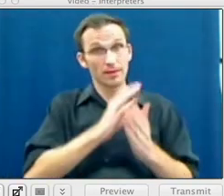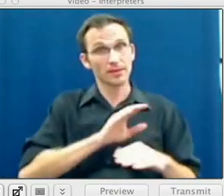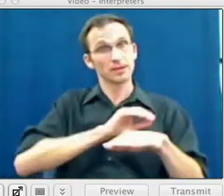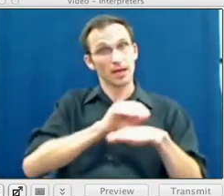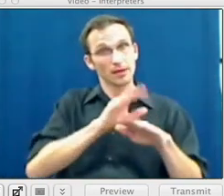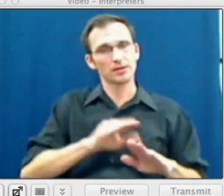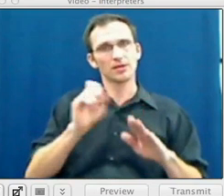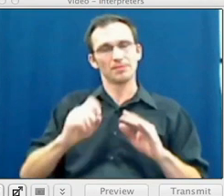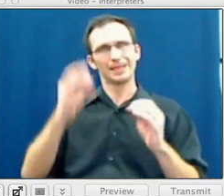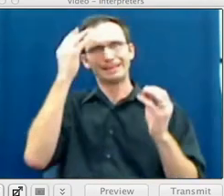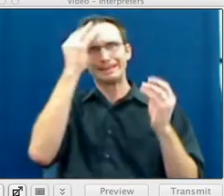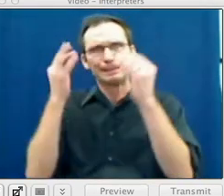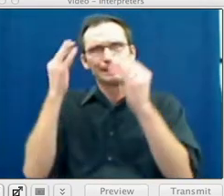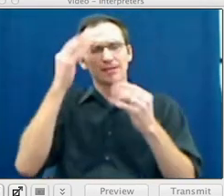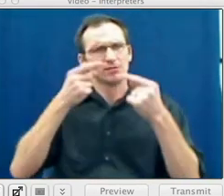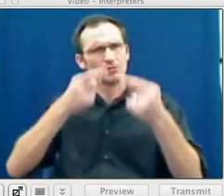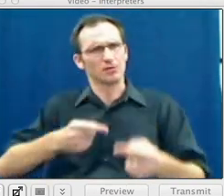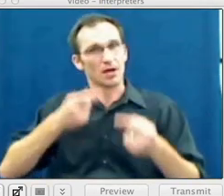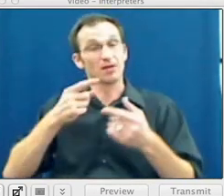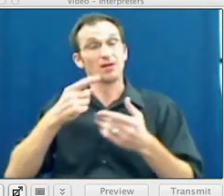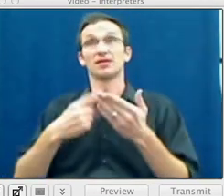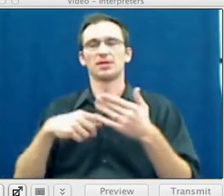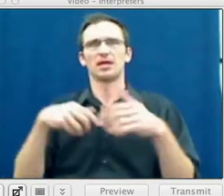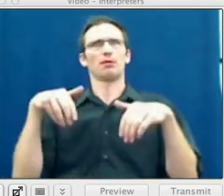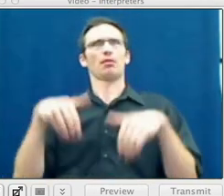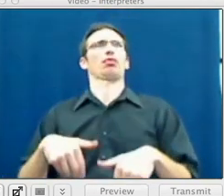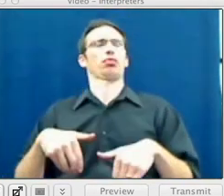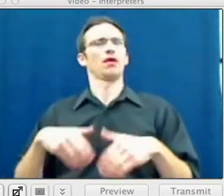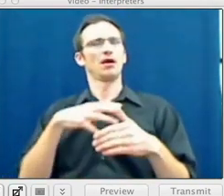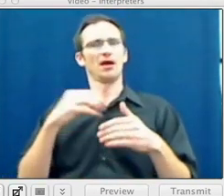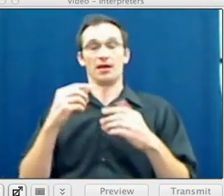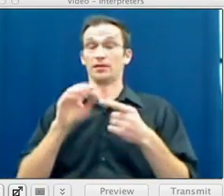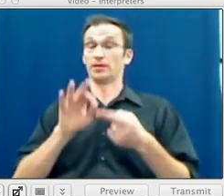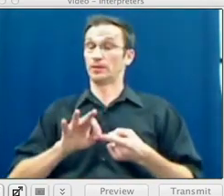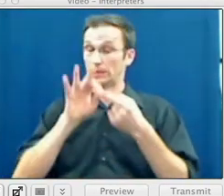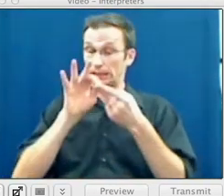sometimes bewildering, always unique constellations of questions,